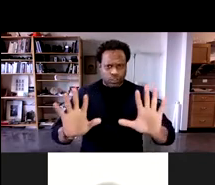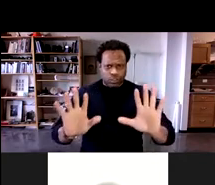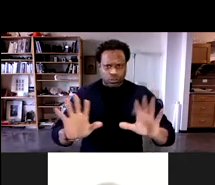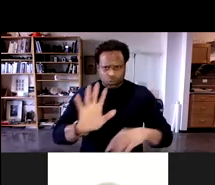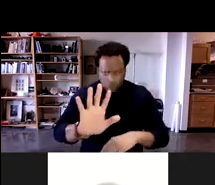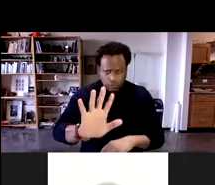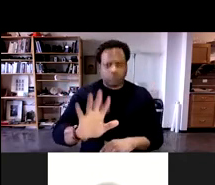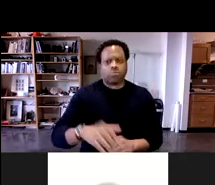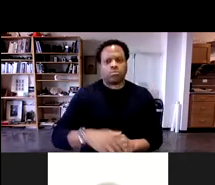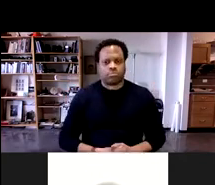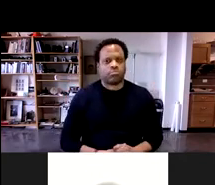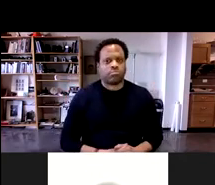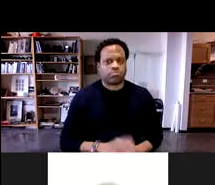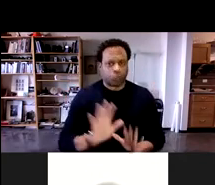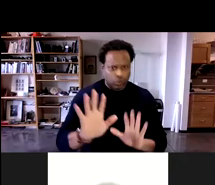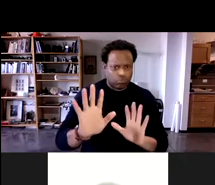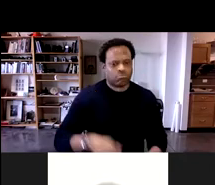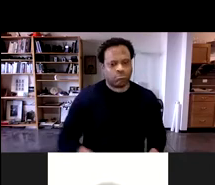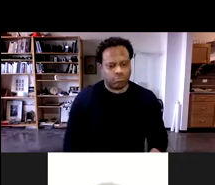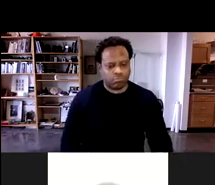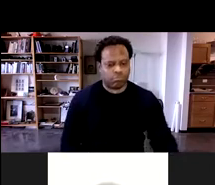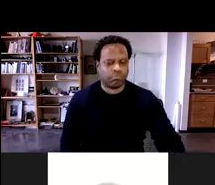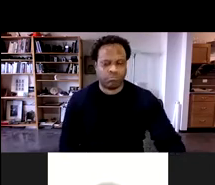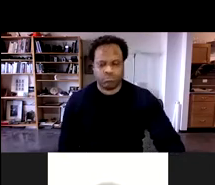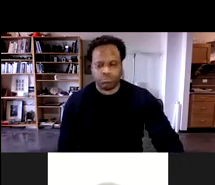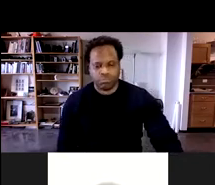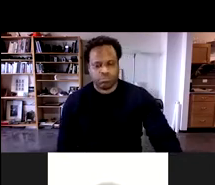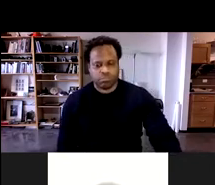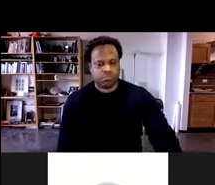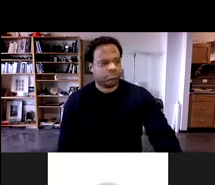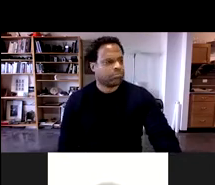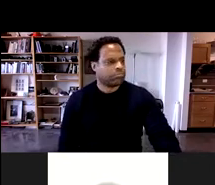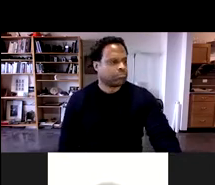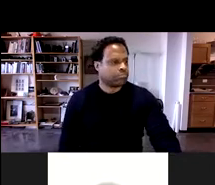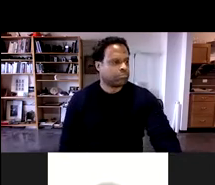Just put your hands up like you're saying, oh, just 1 minute, just 1 minute. Just wait, just wait.